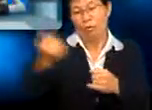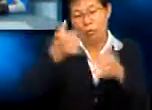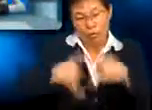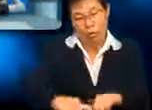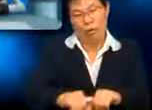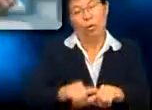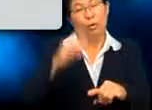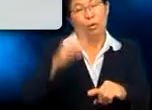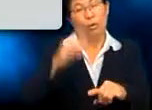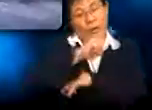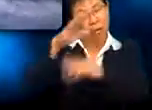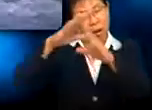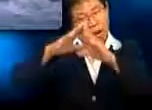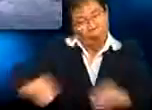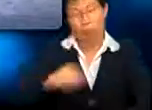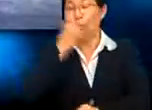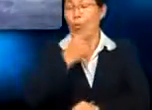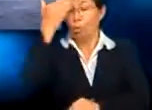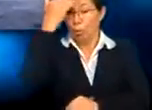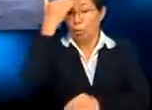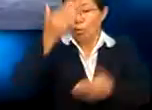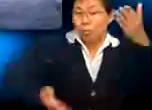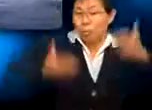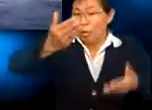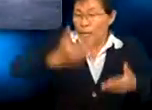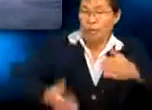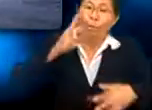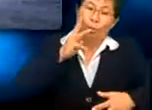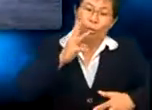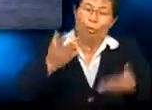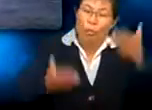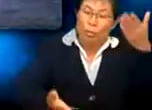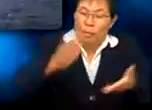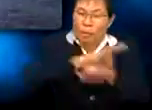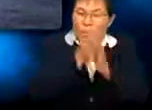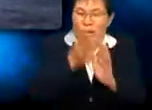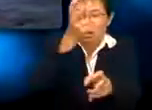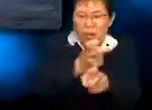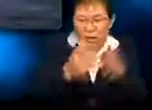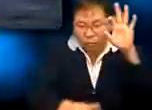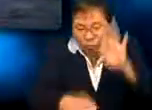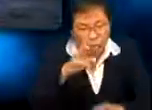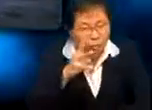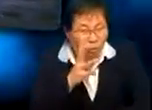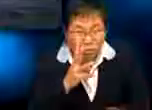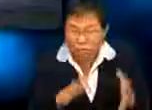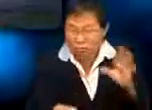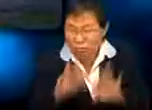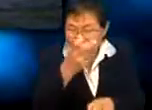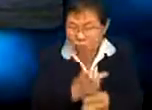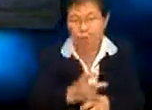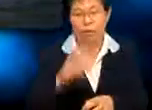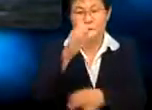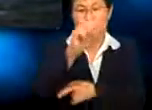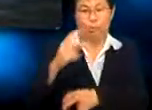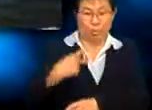depleted one day. Who knows? Maybe even water may become difficult to find. So we